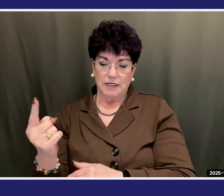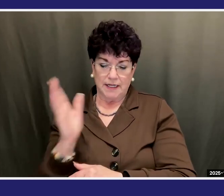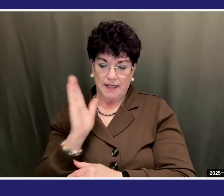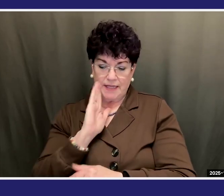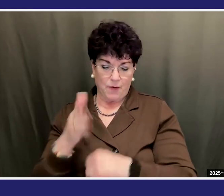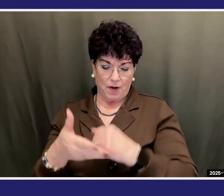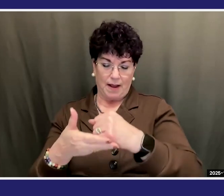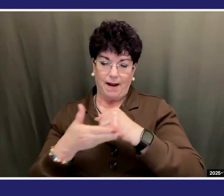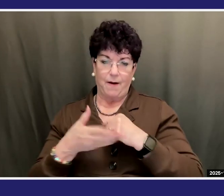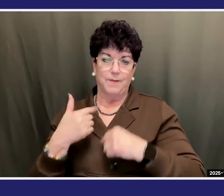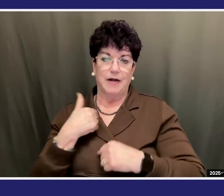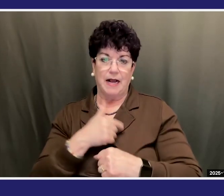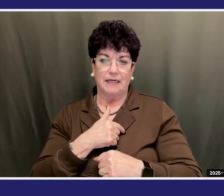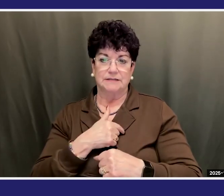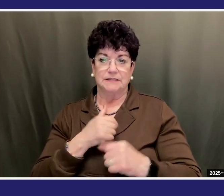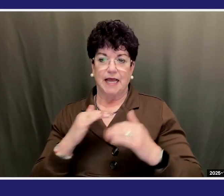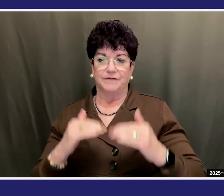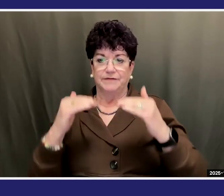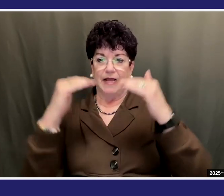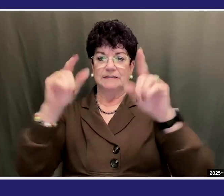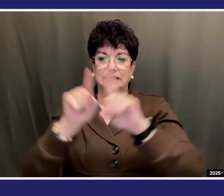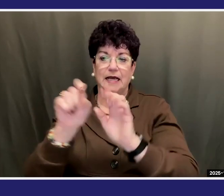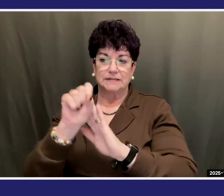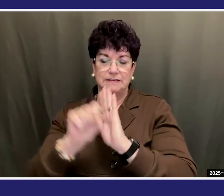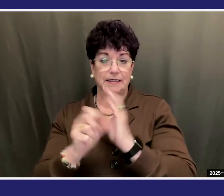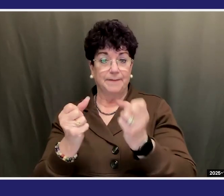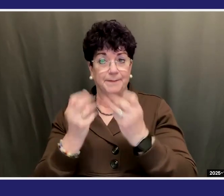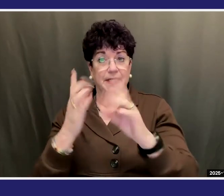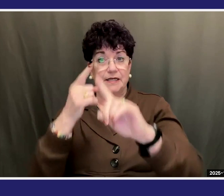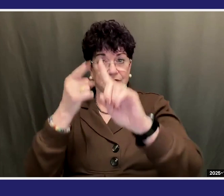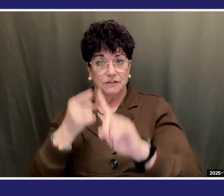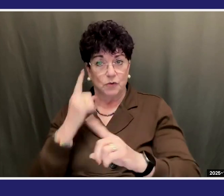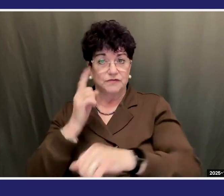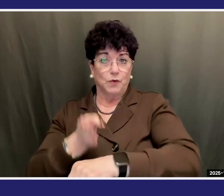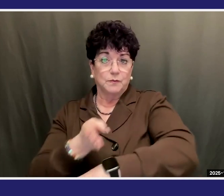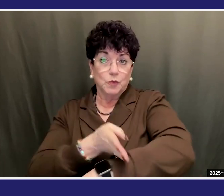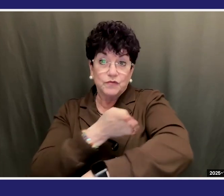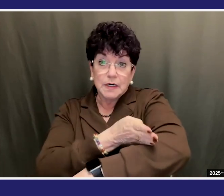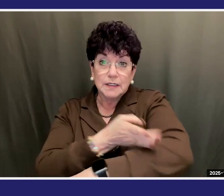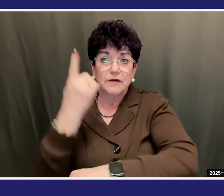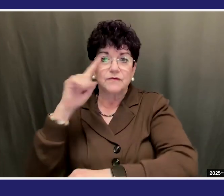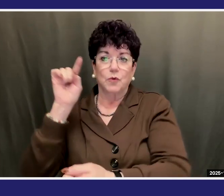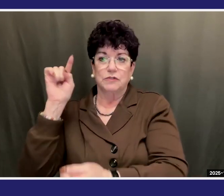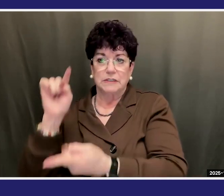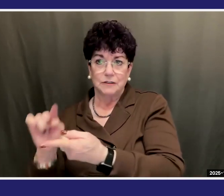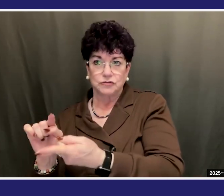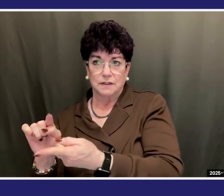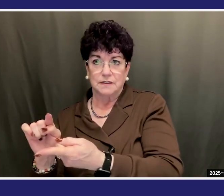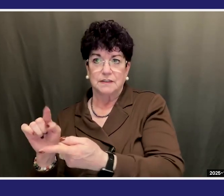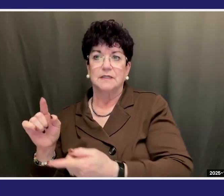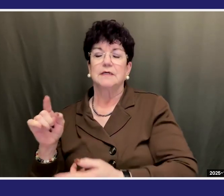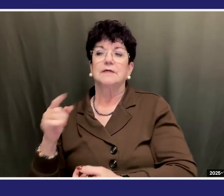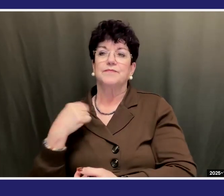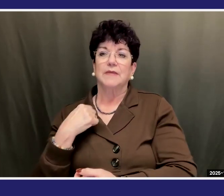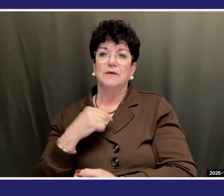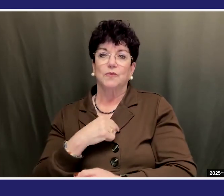help us as a state advance many of these goals for improvement and these goals for reduction. So what we have